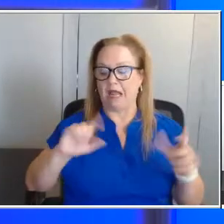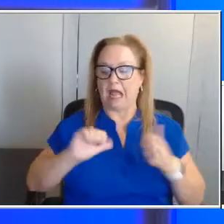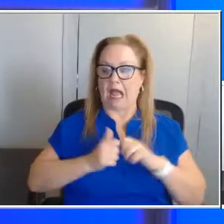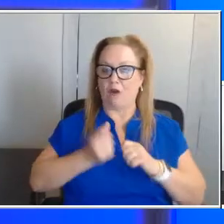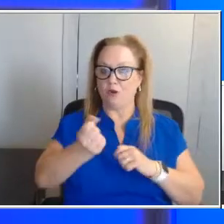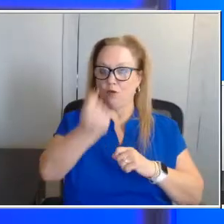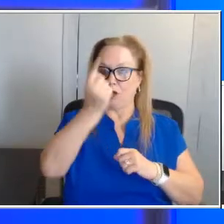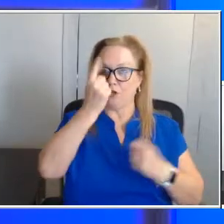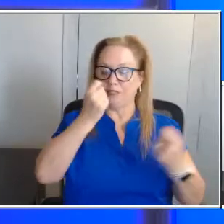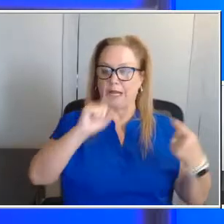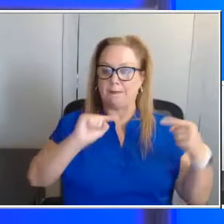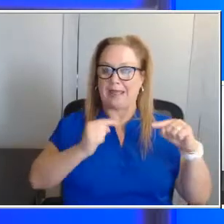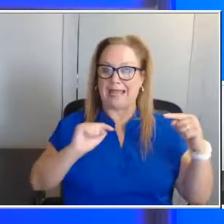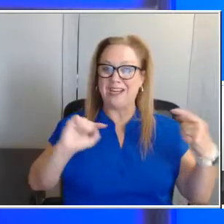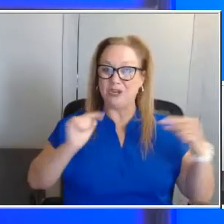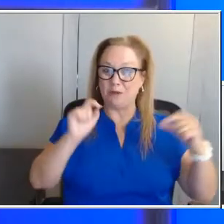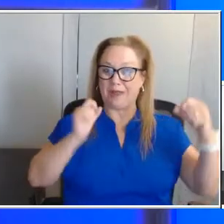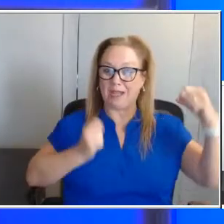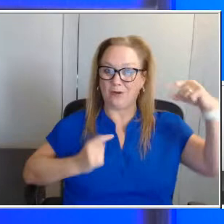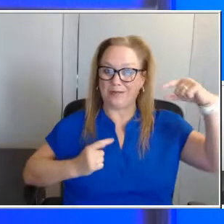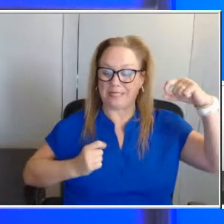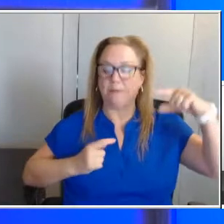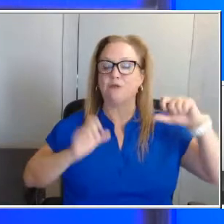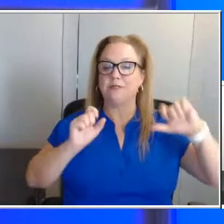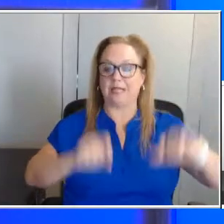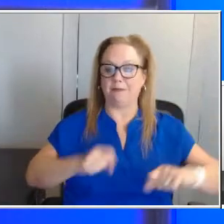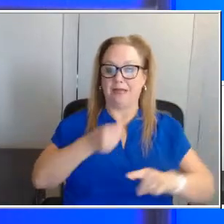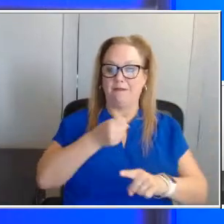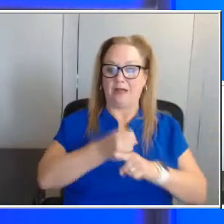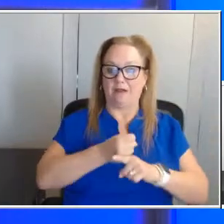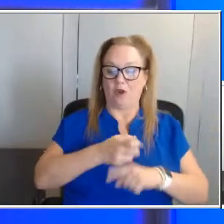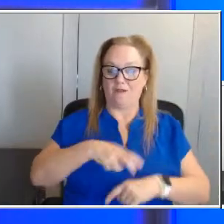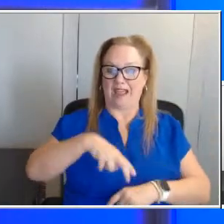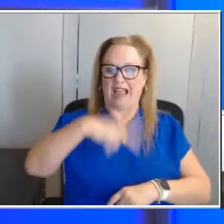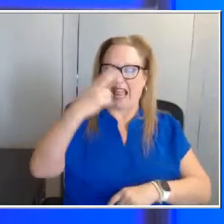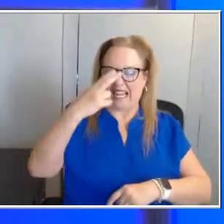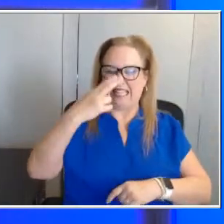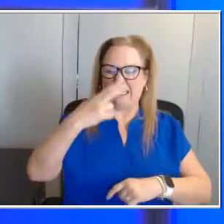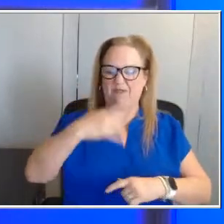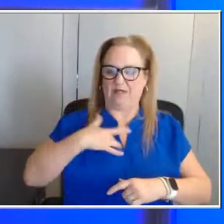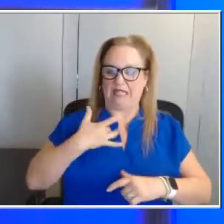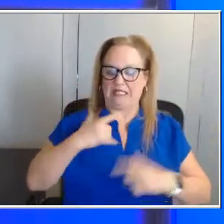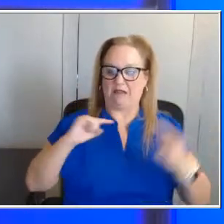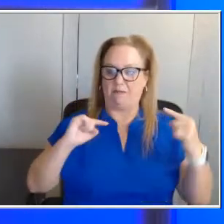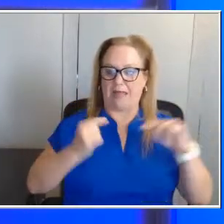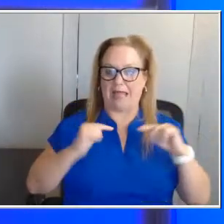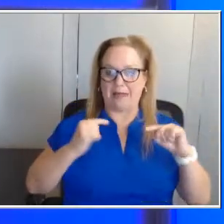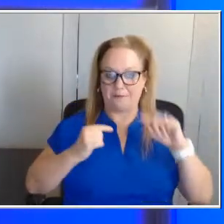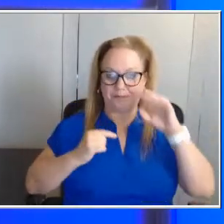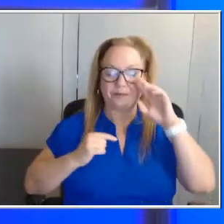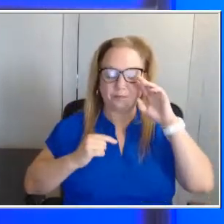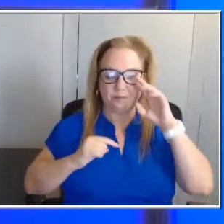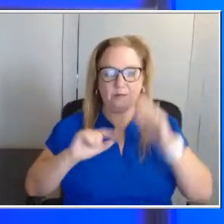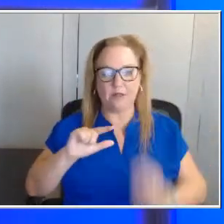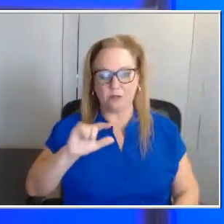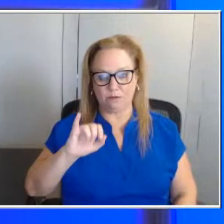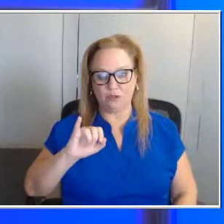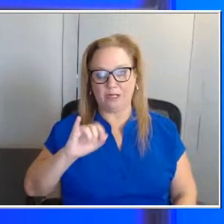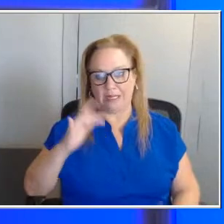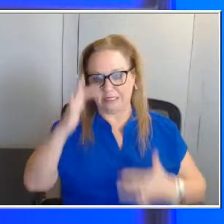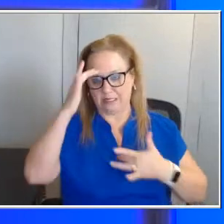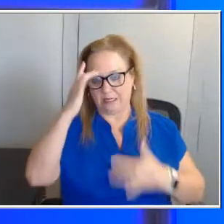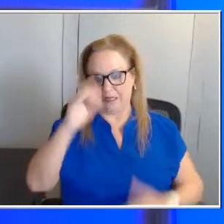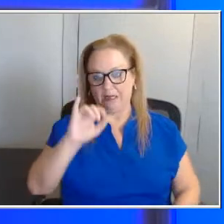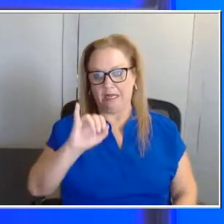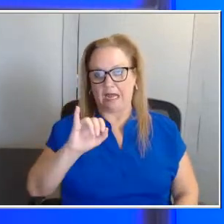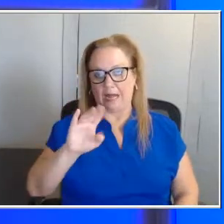pain receptors can certainly be affected where you have heightened sensations of pain. There are some well-known GI syndromes, irritable bowel